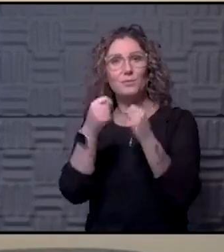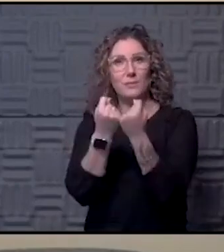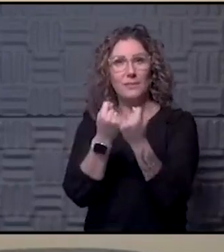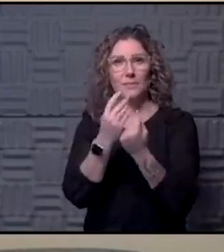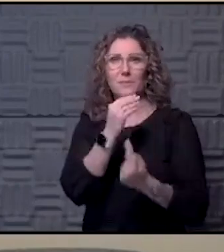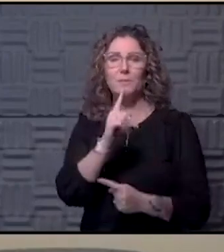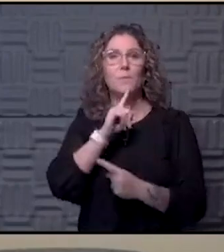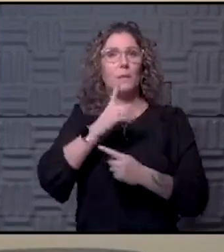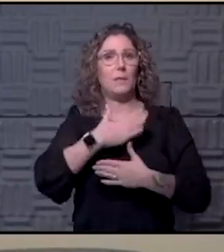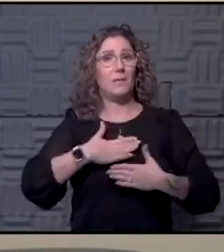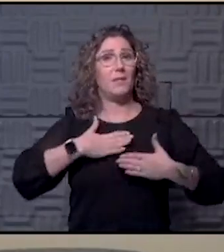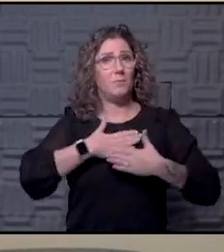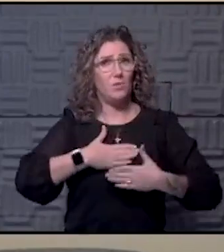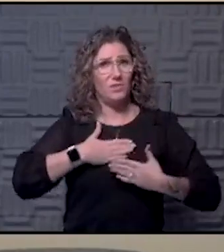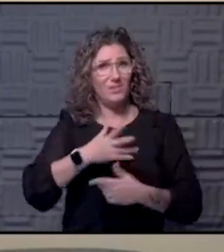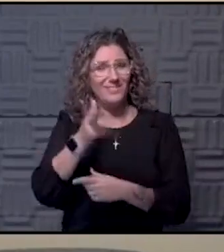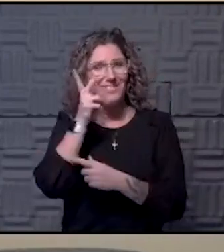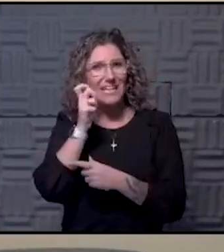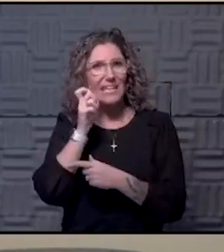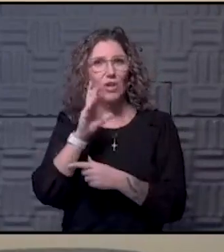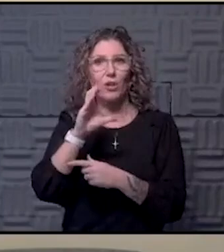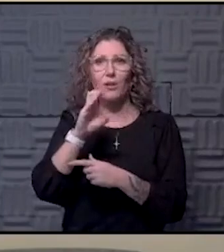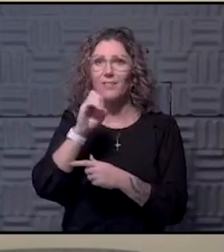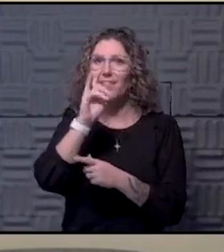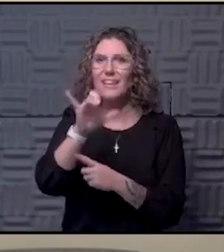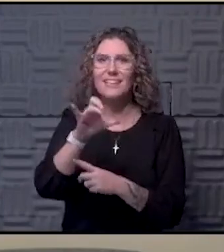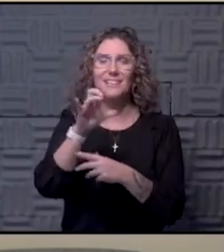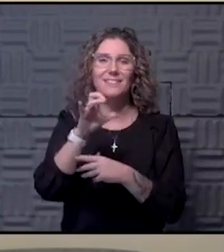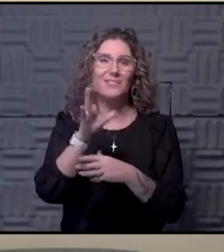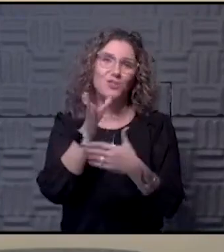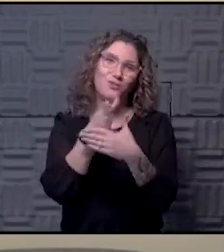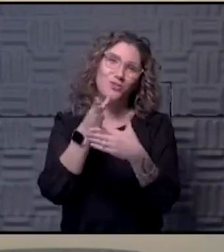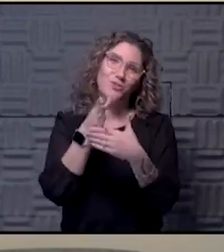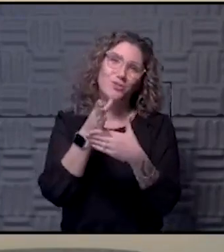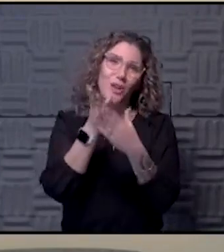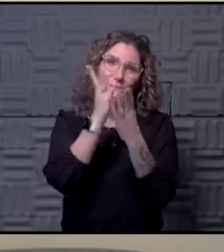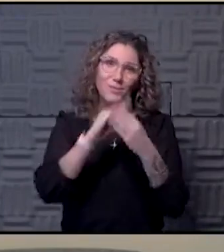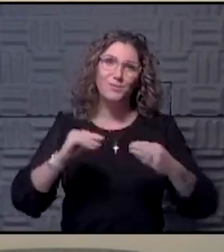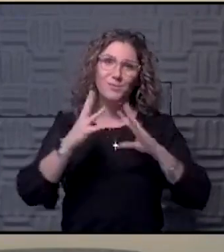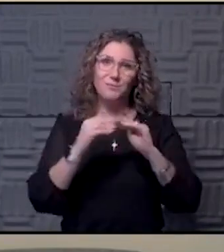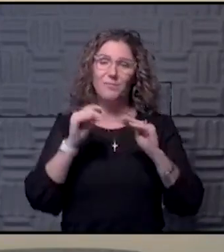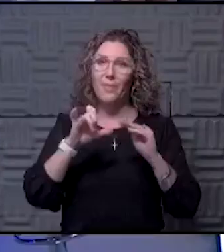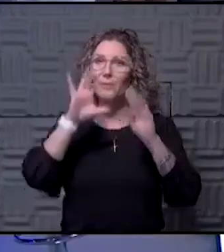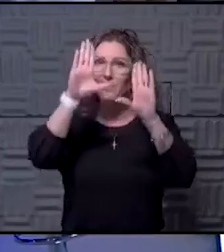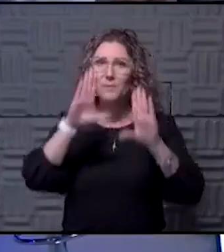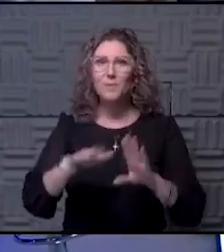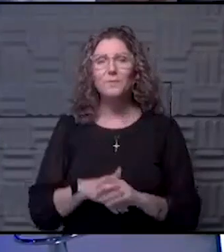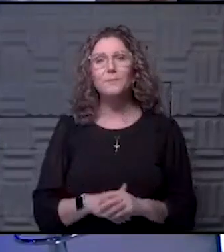really appreciative to be able to hear Casey share those stories. So that was just wonderful.